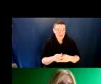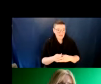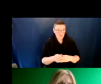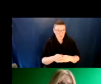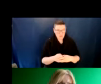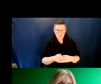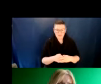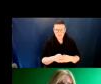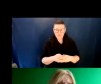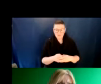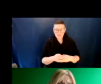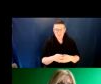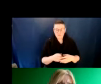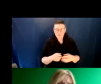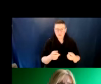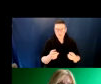And of course,